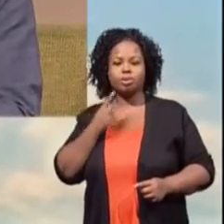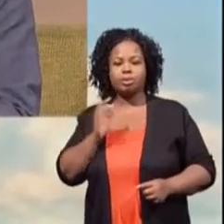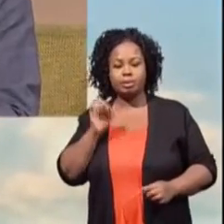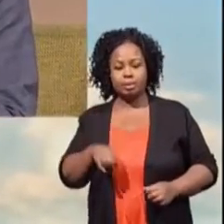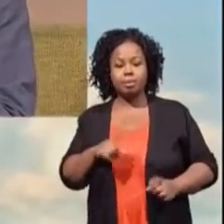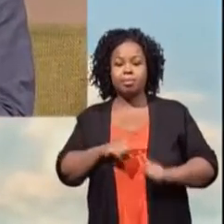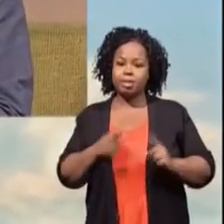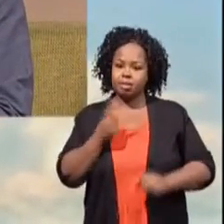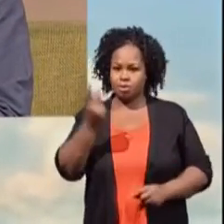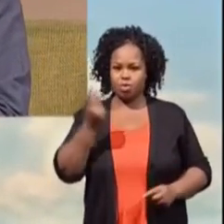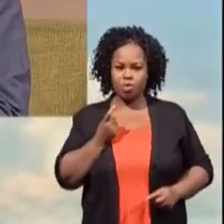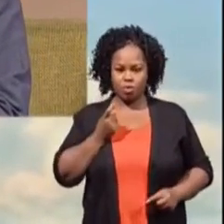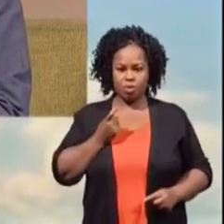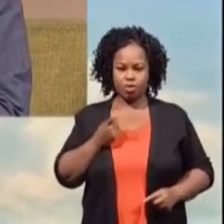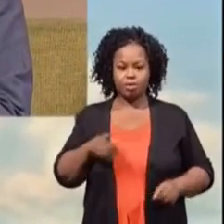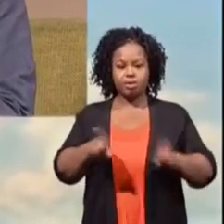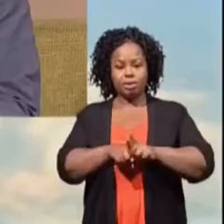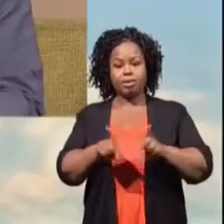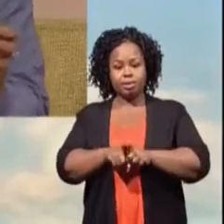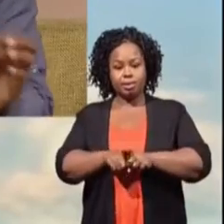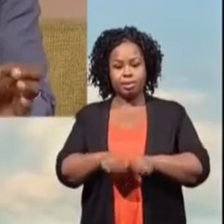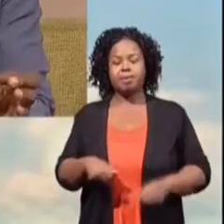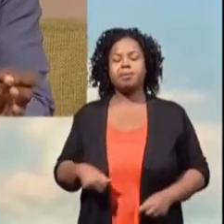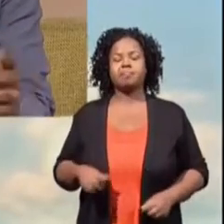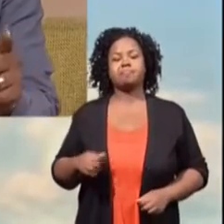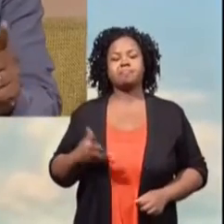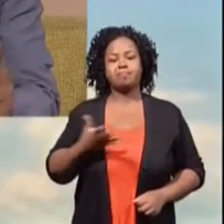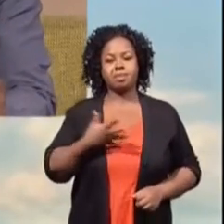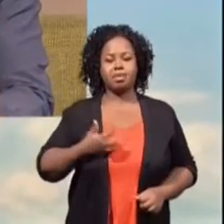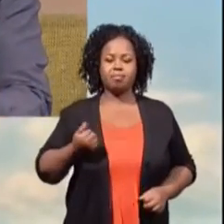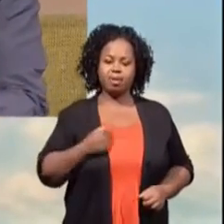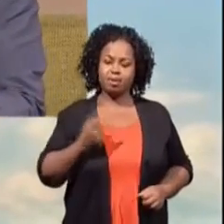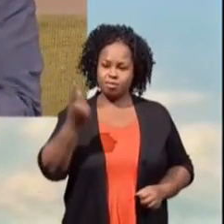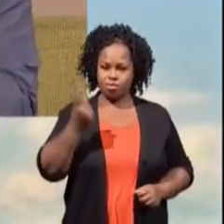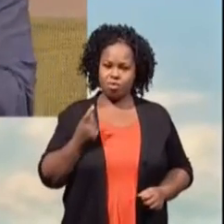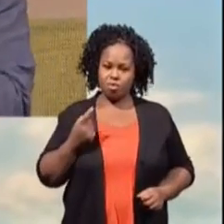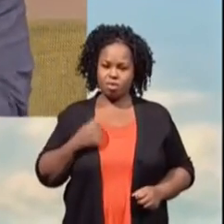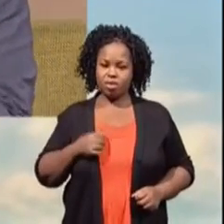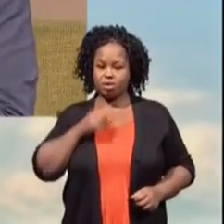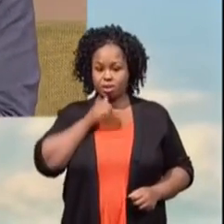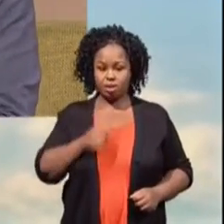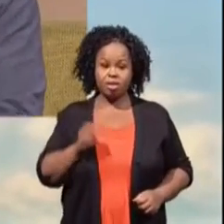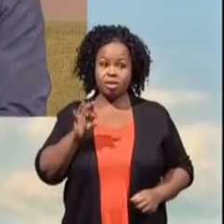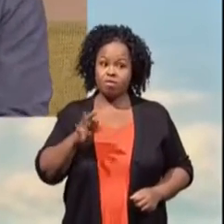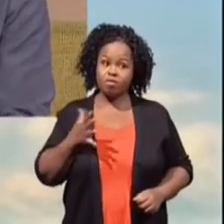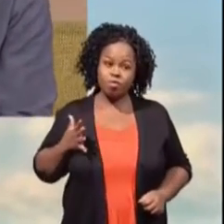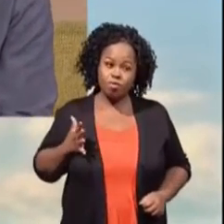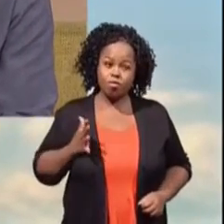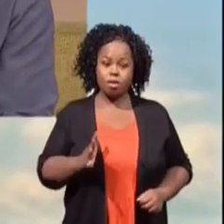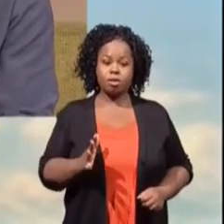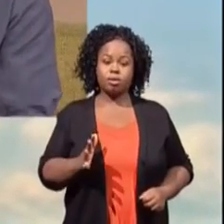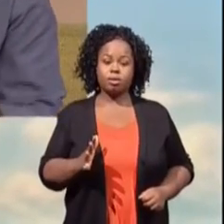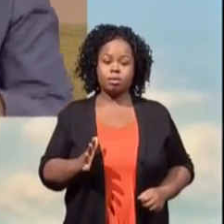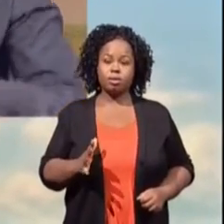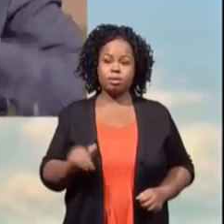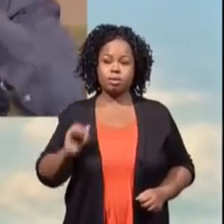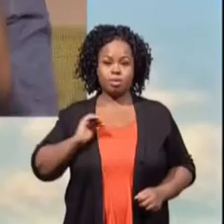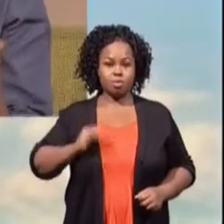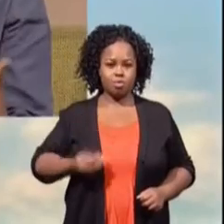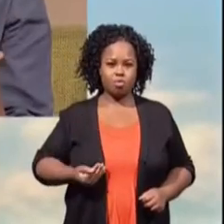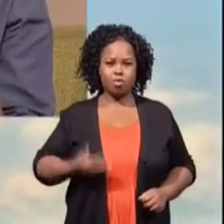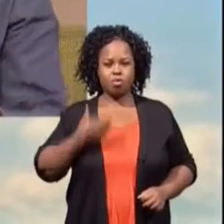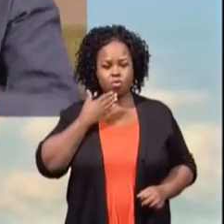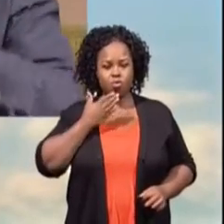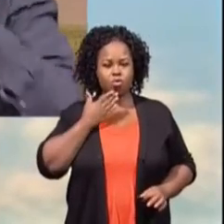ukuthi umama yena umama we but wangibiza the very same woman wangibiza wathi pheka la if ufuna